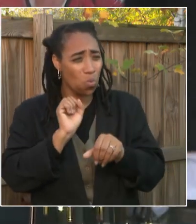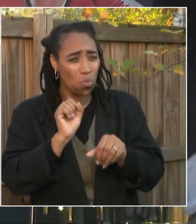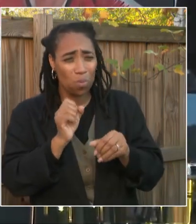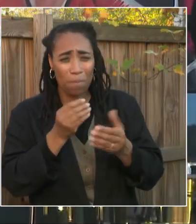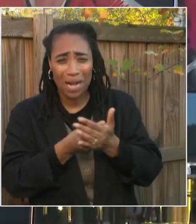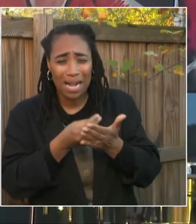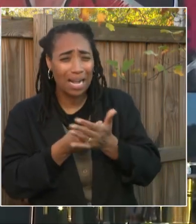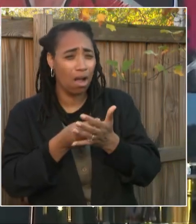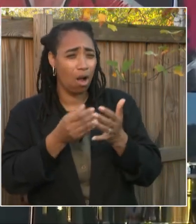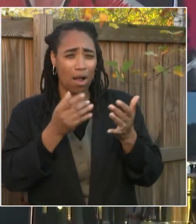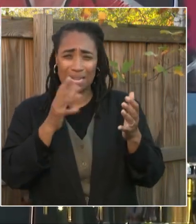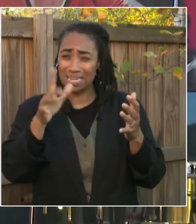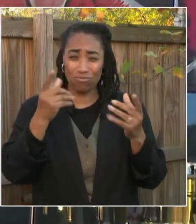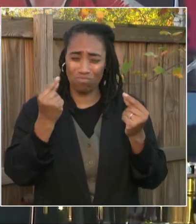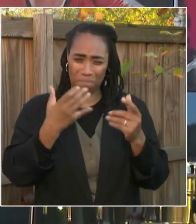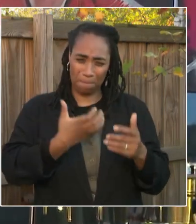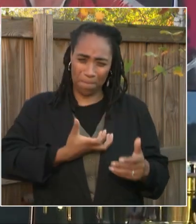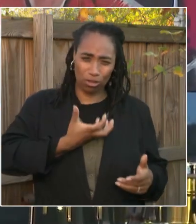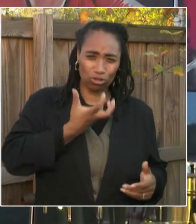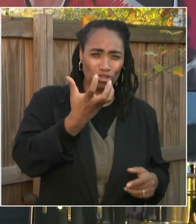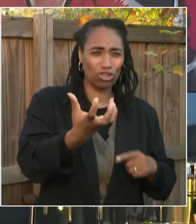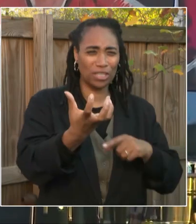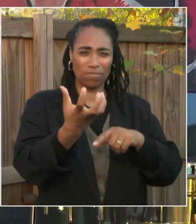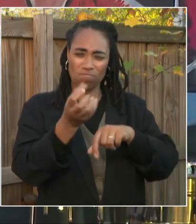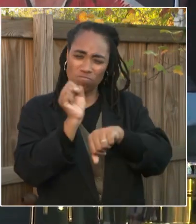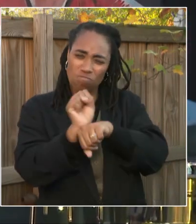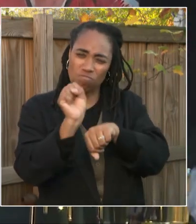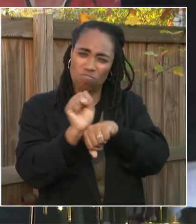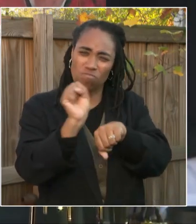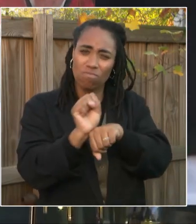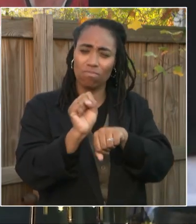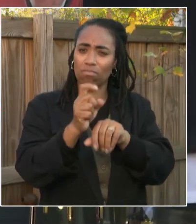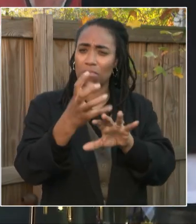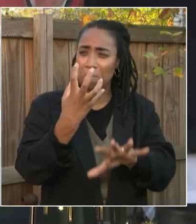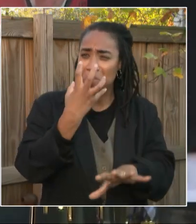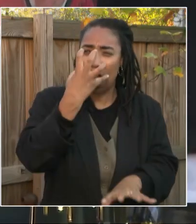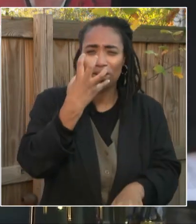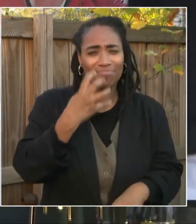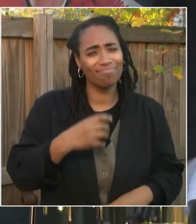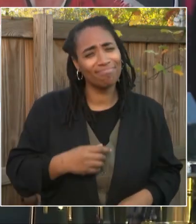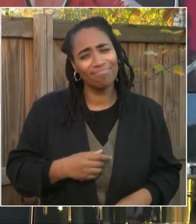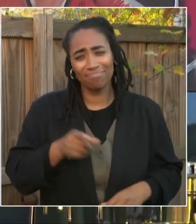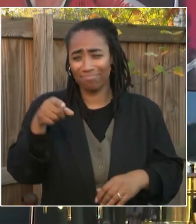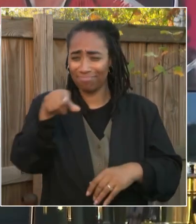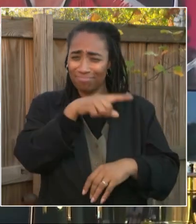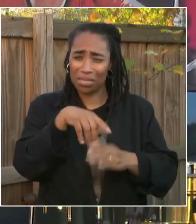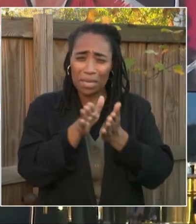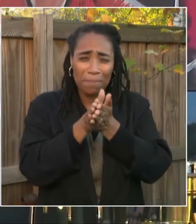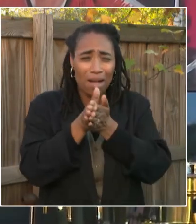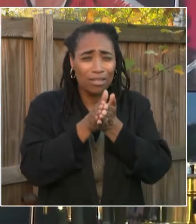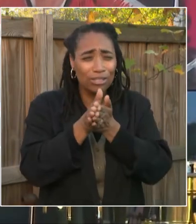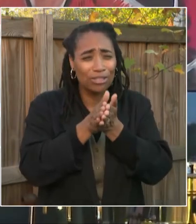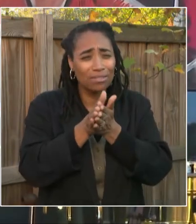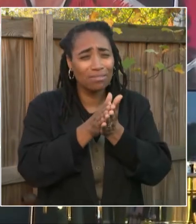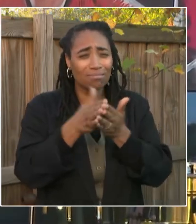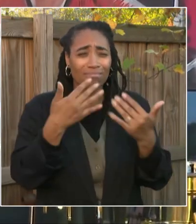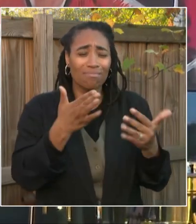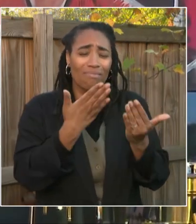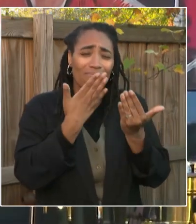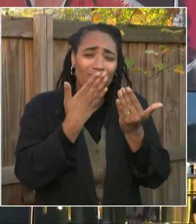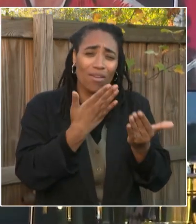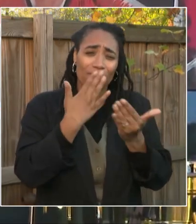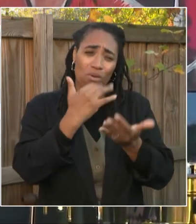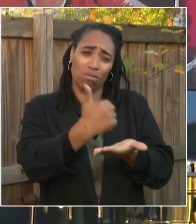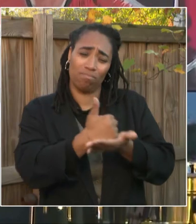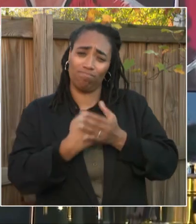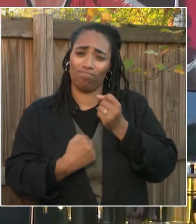Y'all understand when we just need help. And I just want to thank y'all for helping us. I mean, I really do, because this is